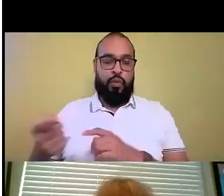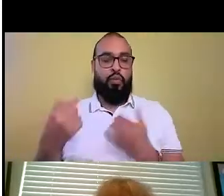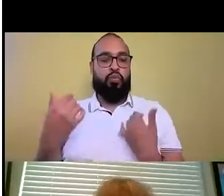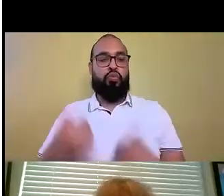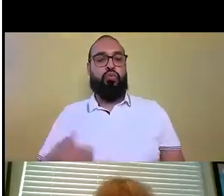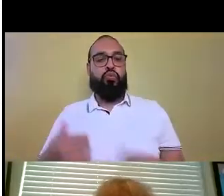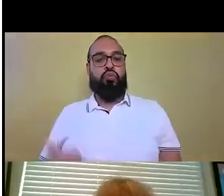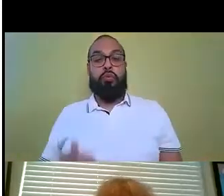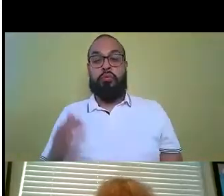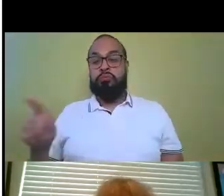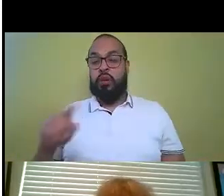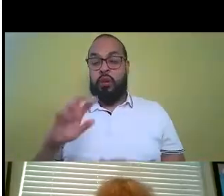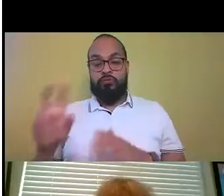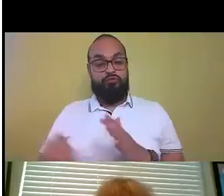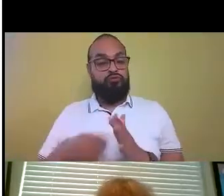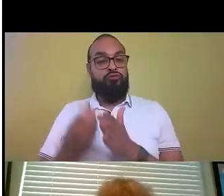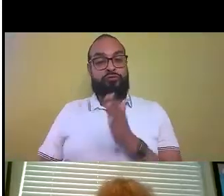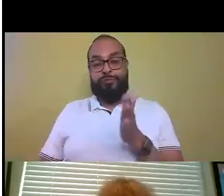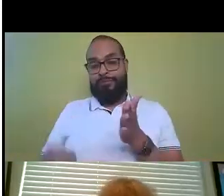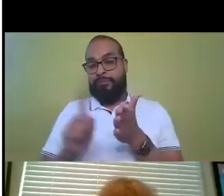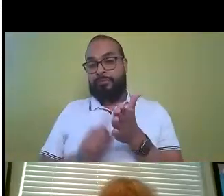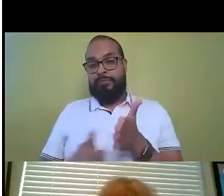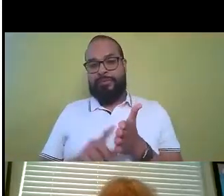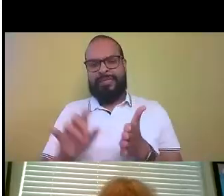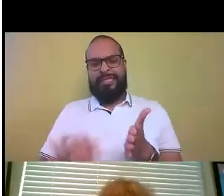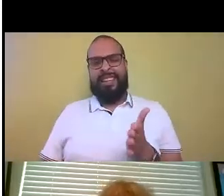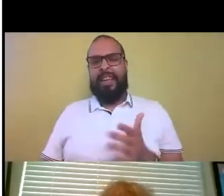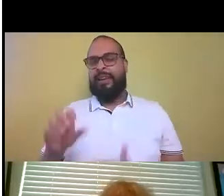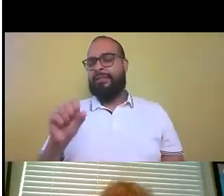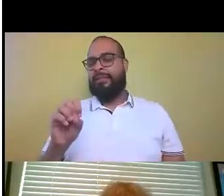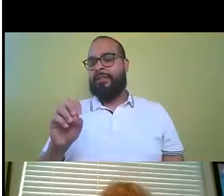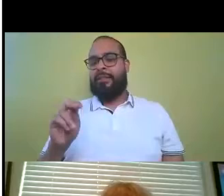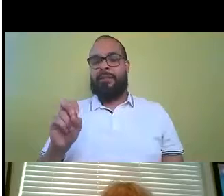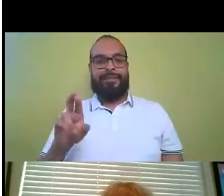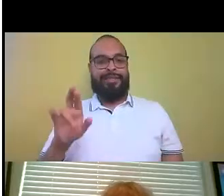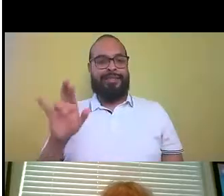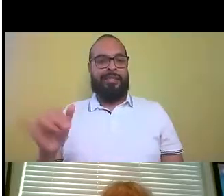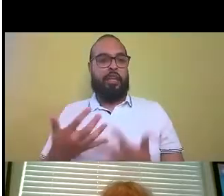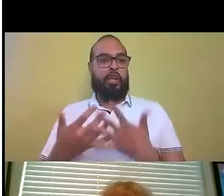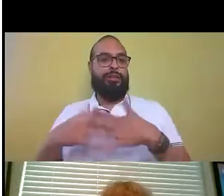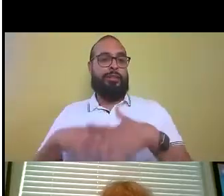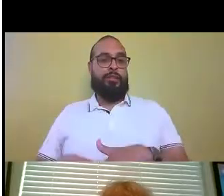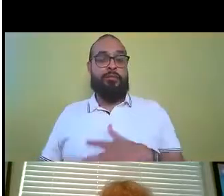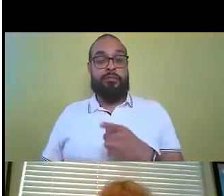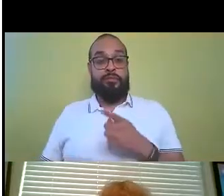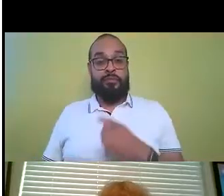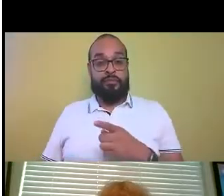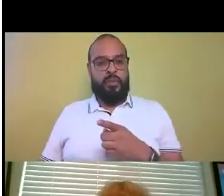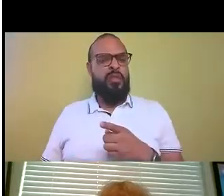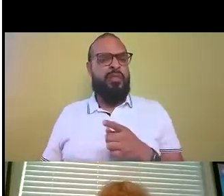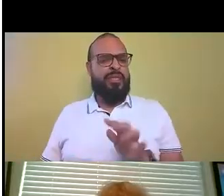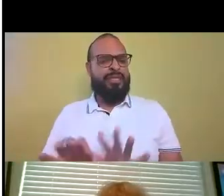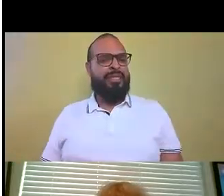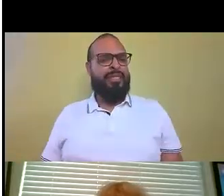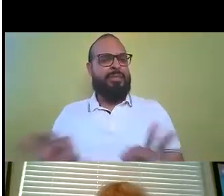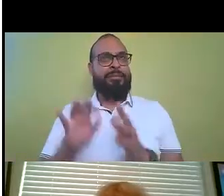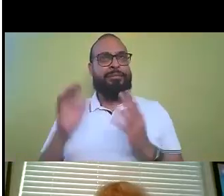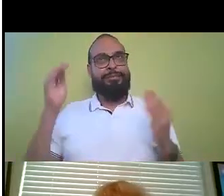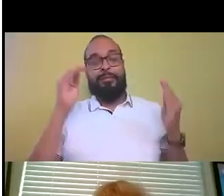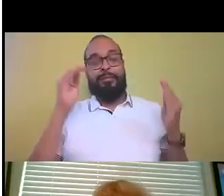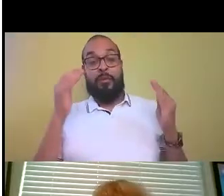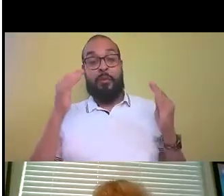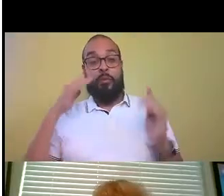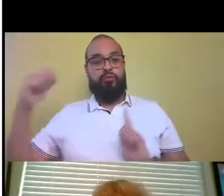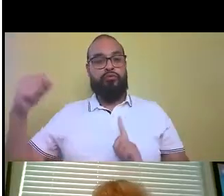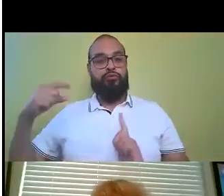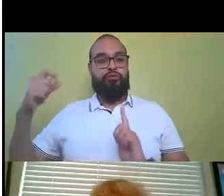did the deepest dive into sensory integration, nicely asks us to think about sensation flowing into the brain the way streams flow